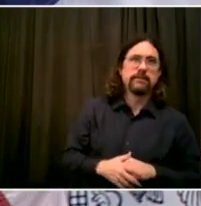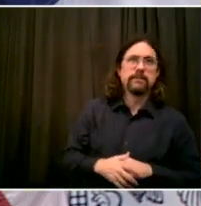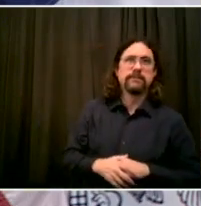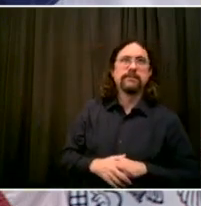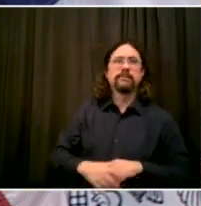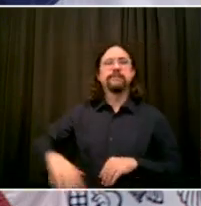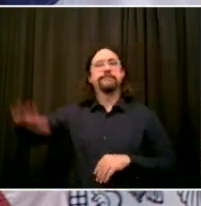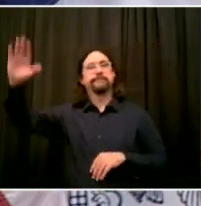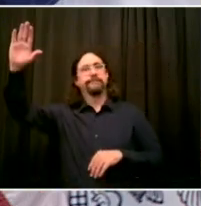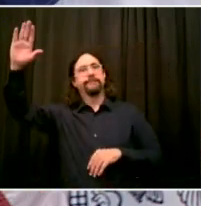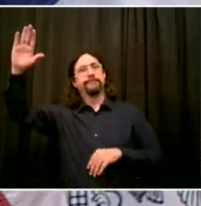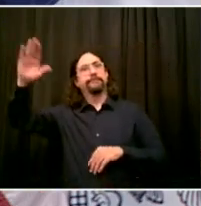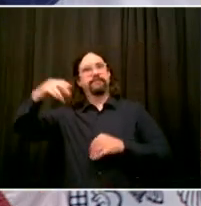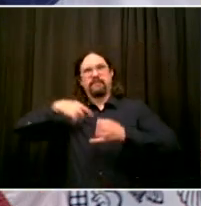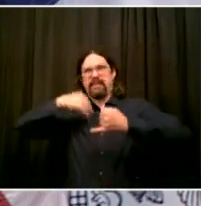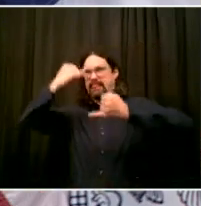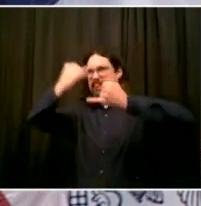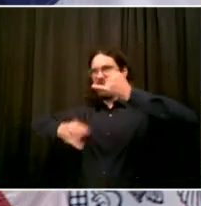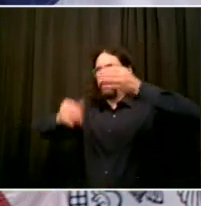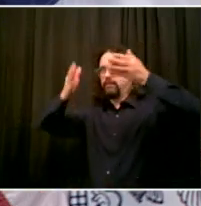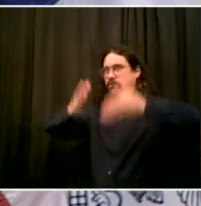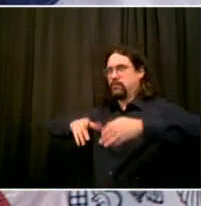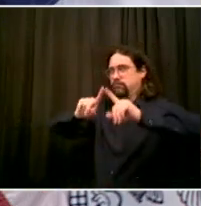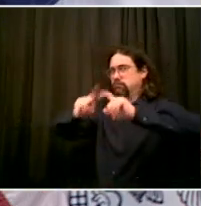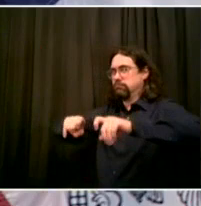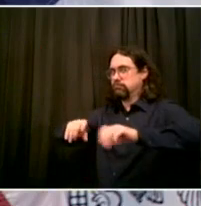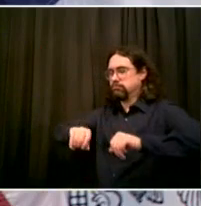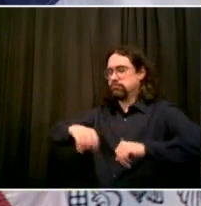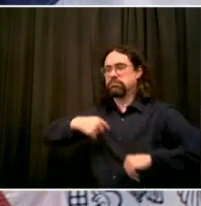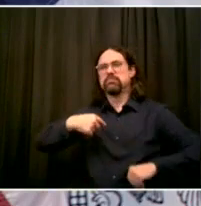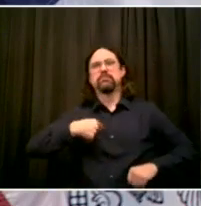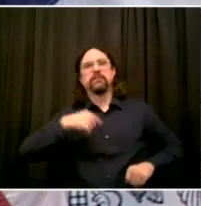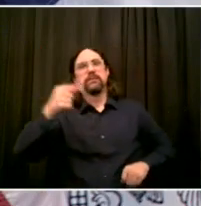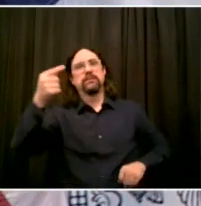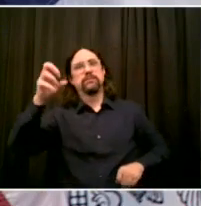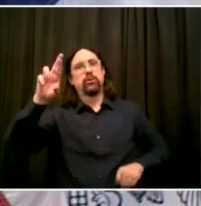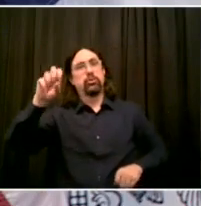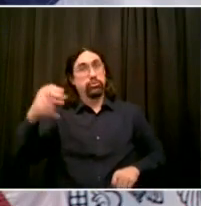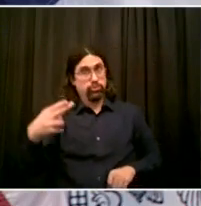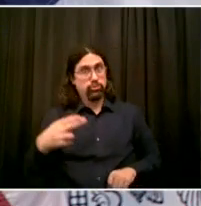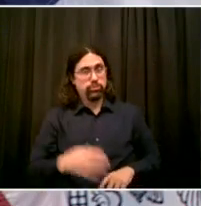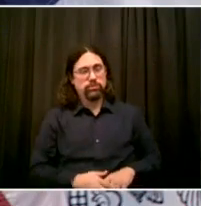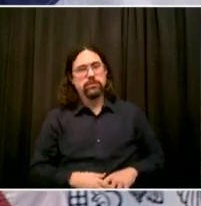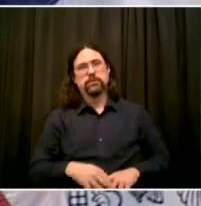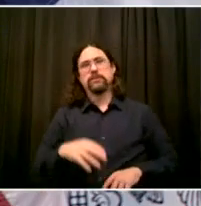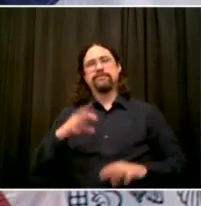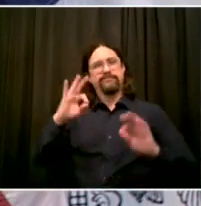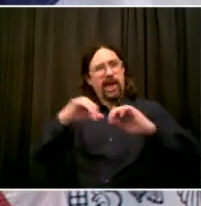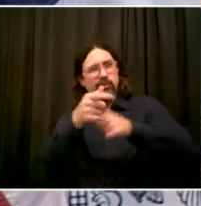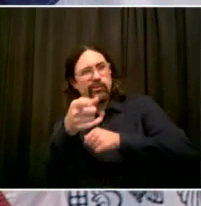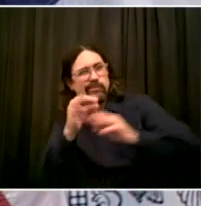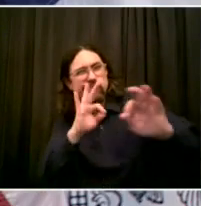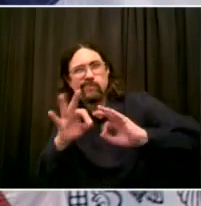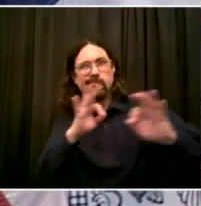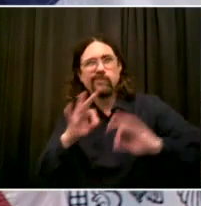quick questions, Mr. Mayor. First, today, Bike New York demanded major reforms of the NYPD, saying that the